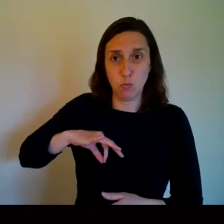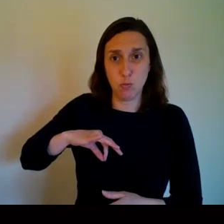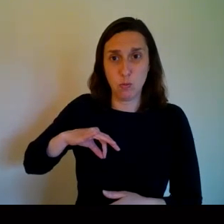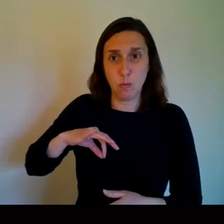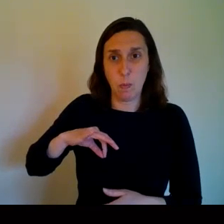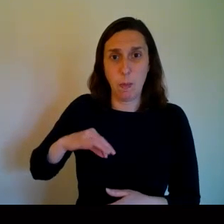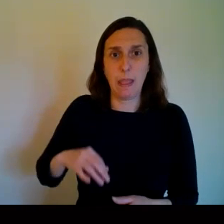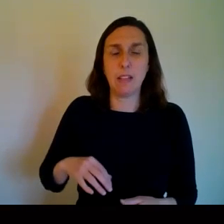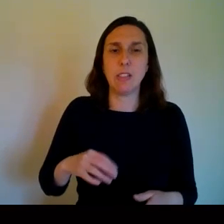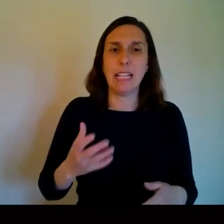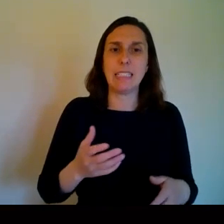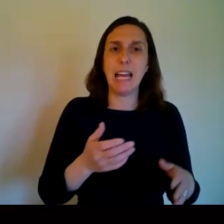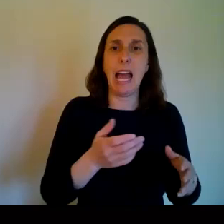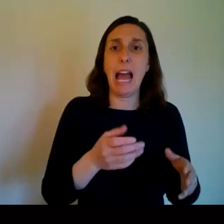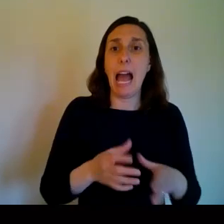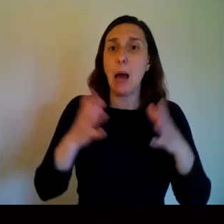minus how much money you spend.